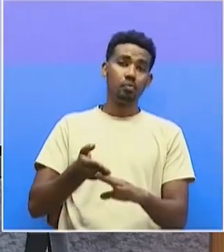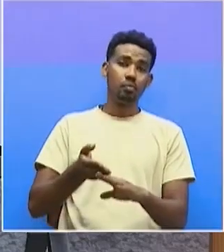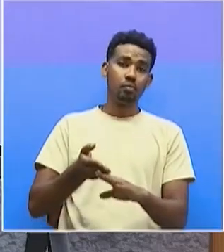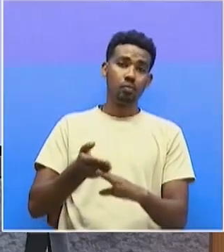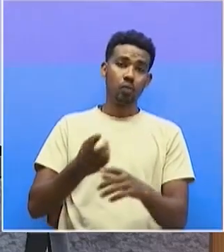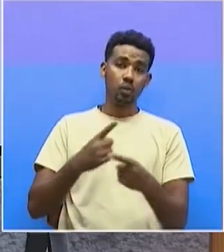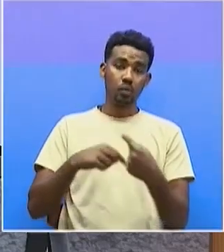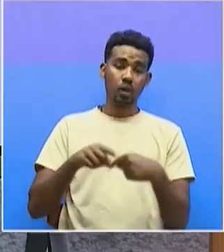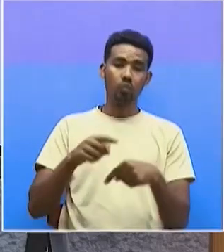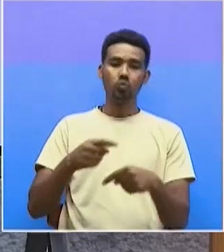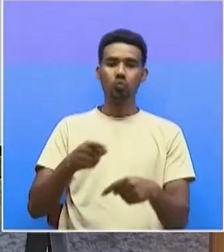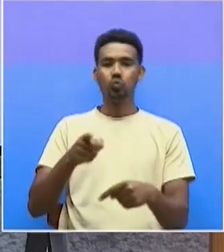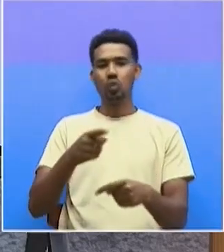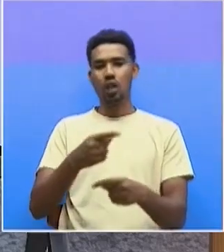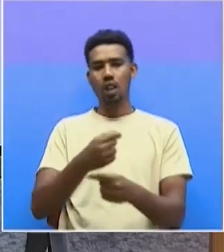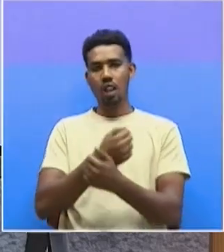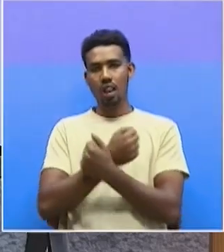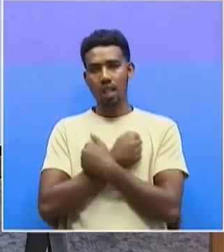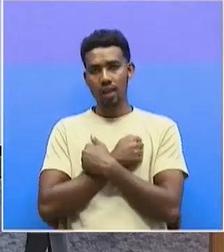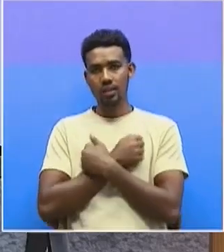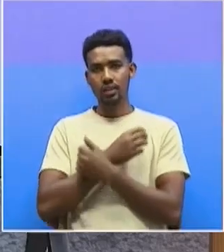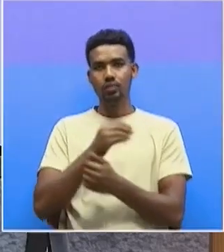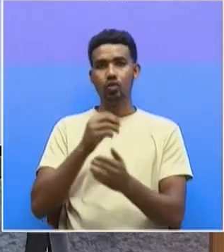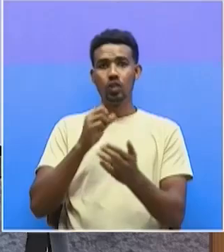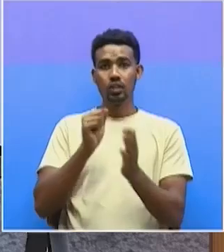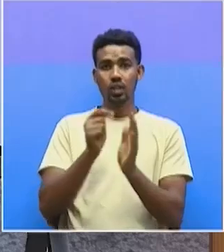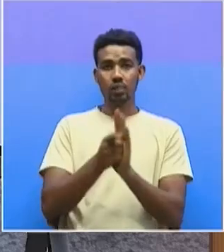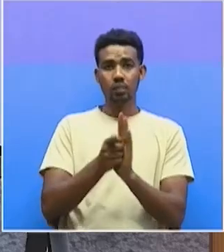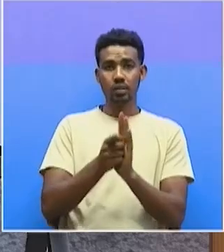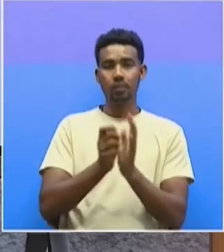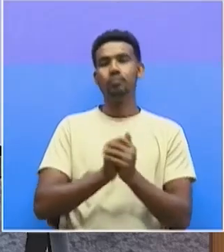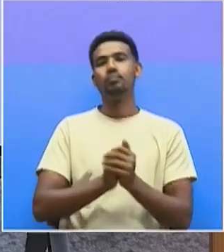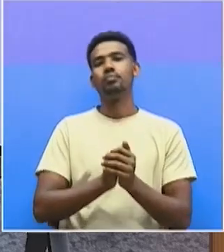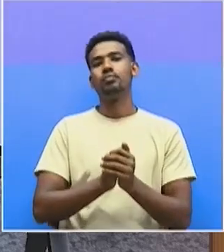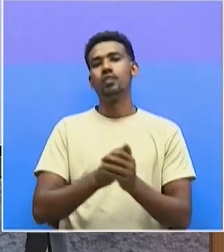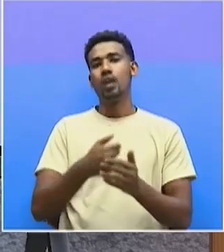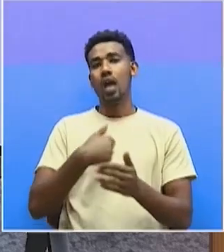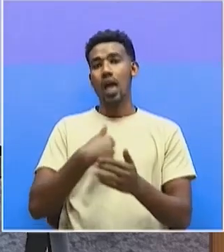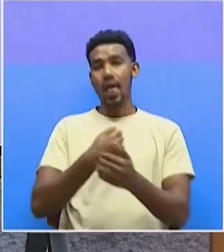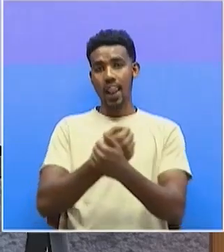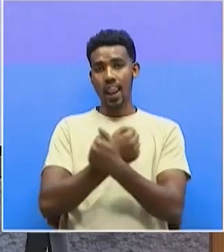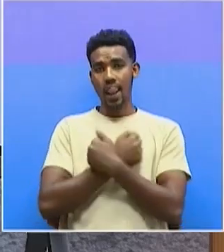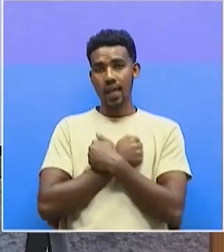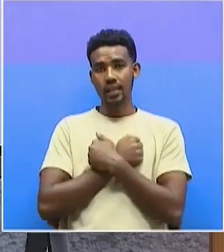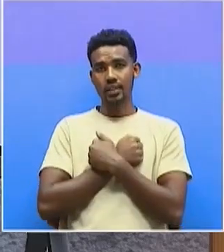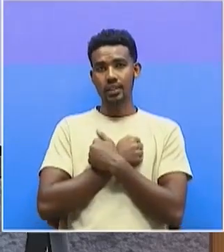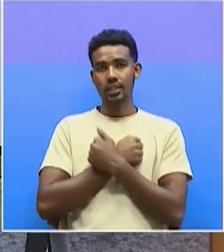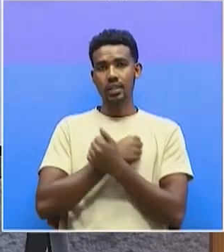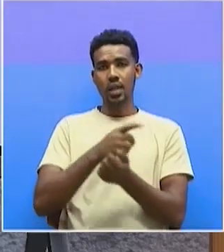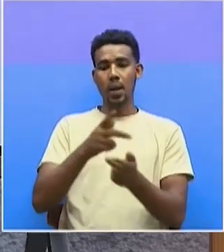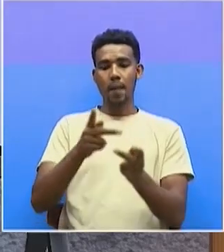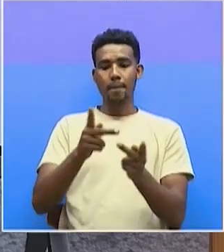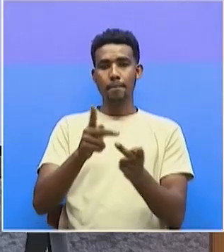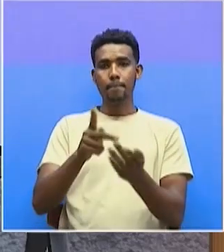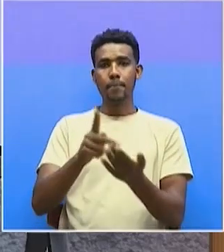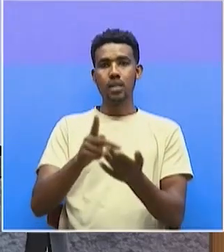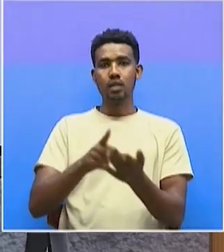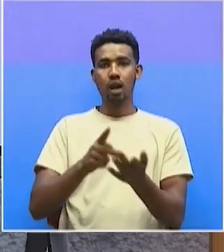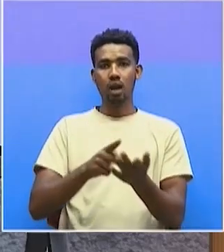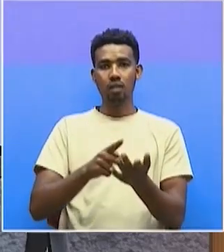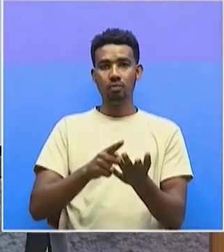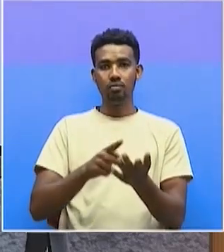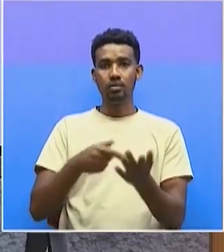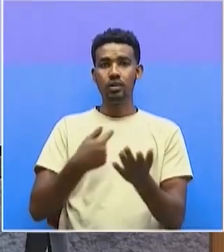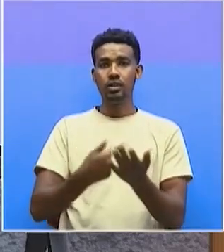like and also dislike. For example, I like pizza, but I don't like burger. This